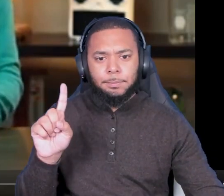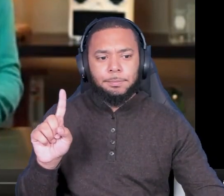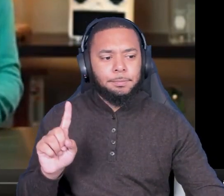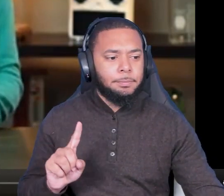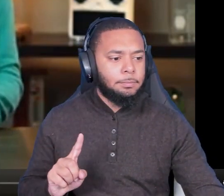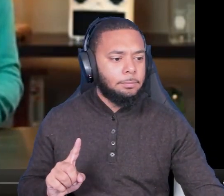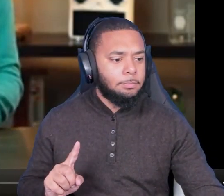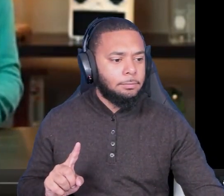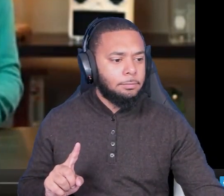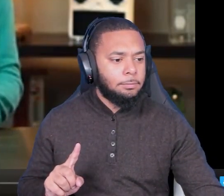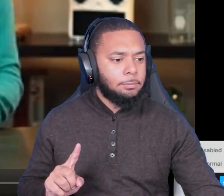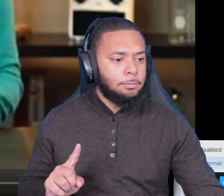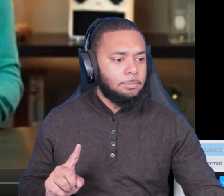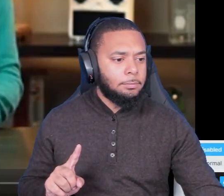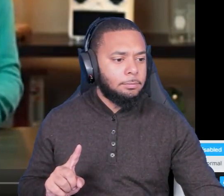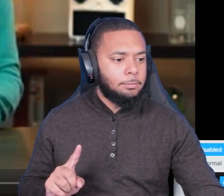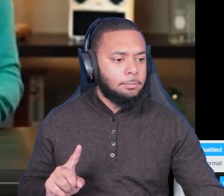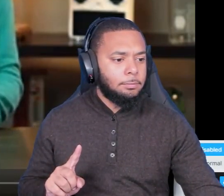First of all,